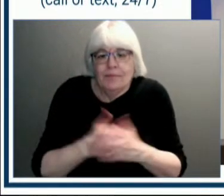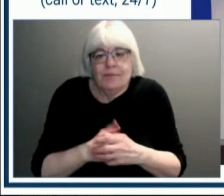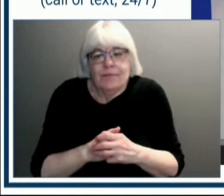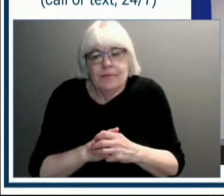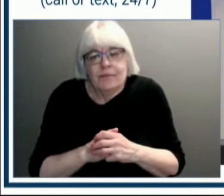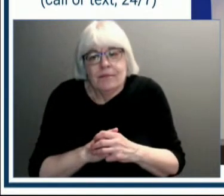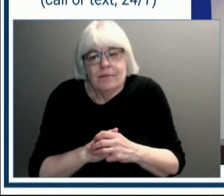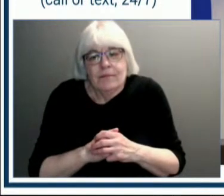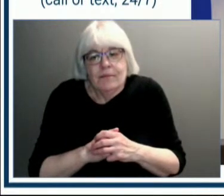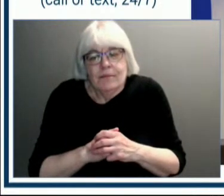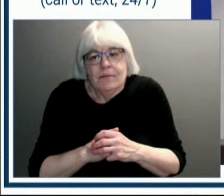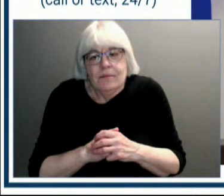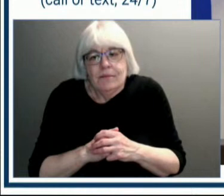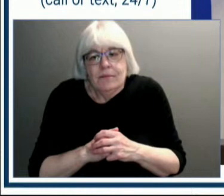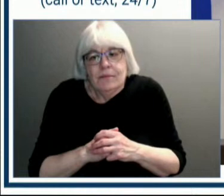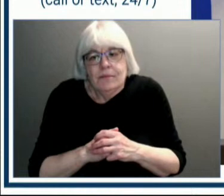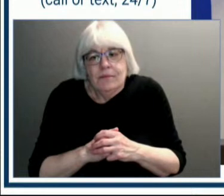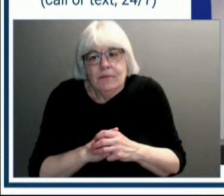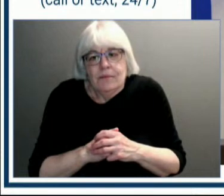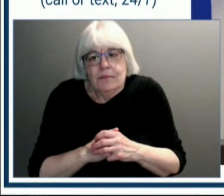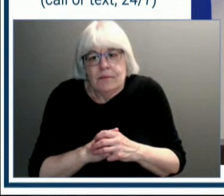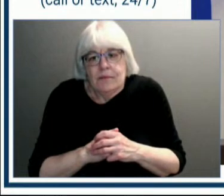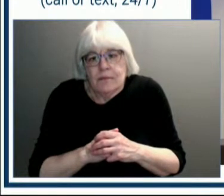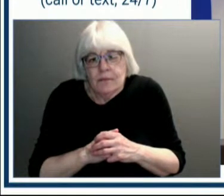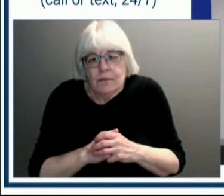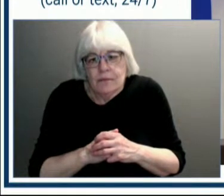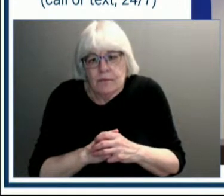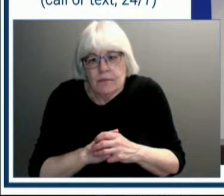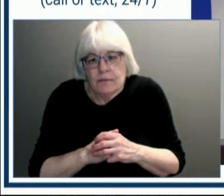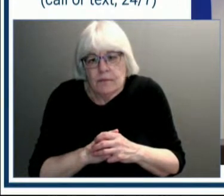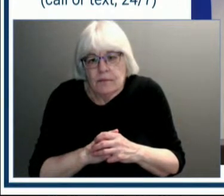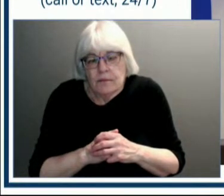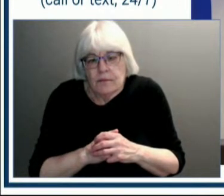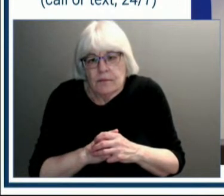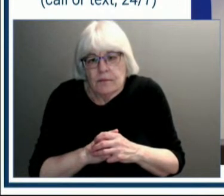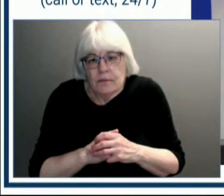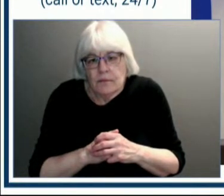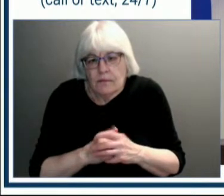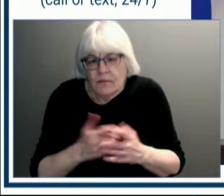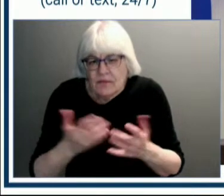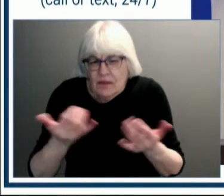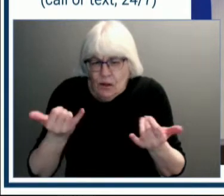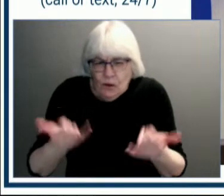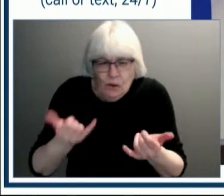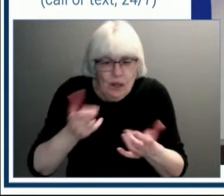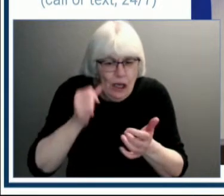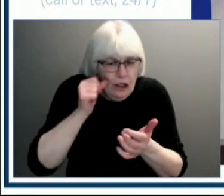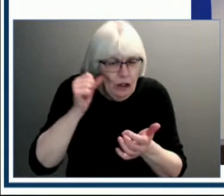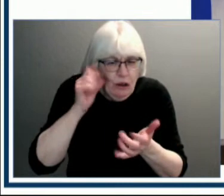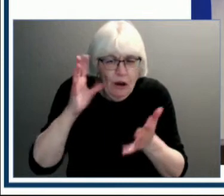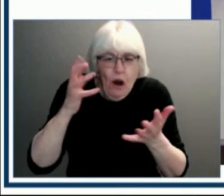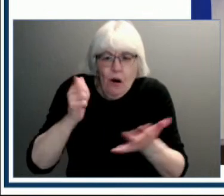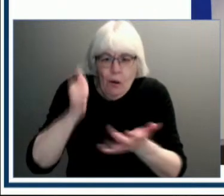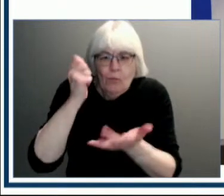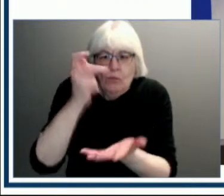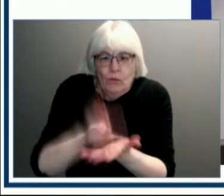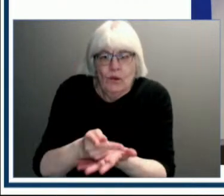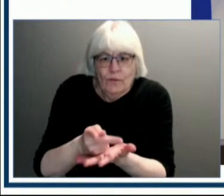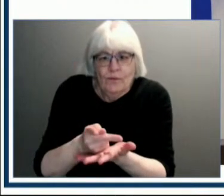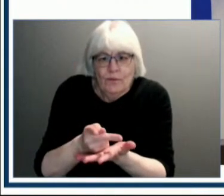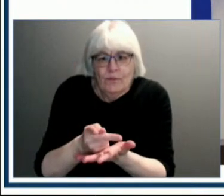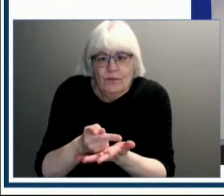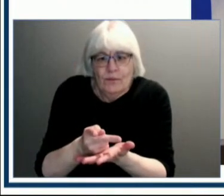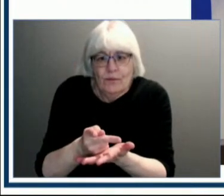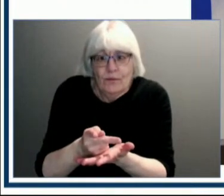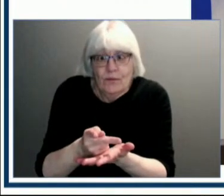went through yesterday or today or something. So we're gonna act on that now. I can't speak to why the delay was